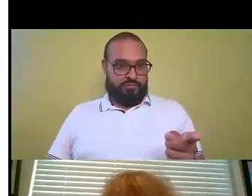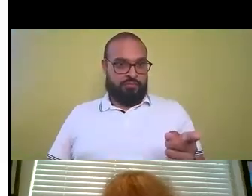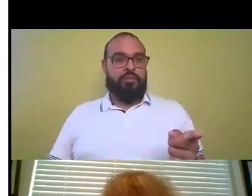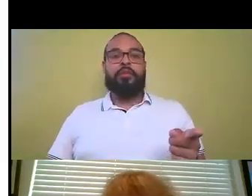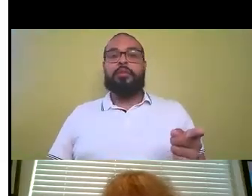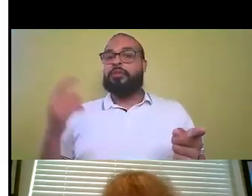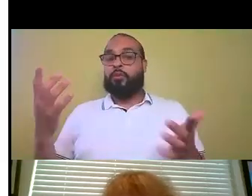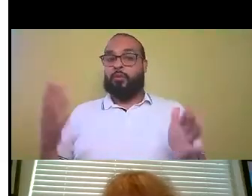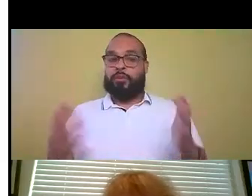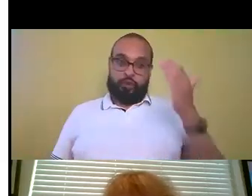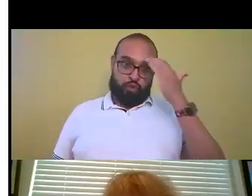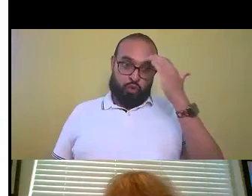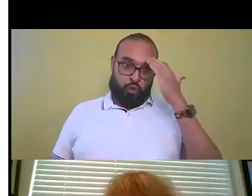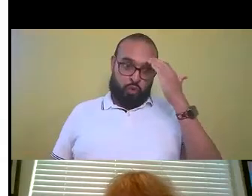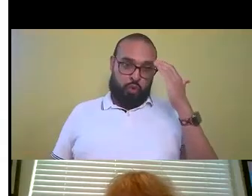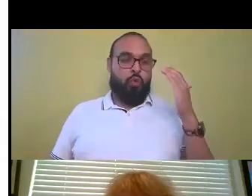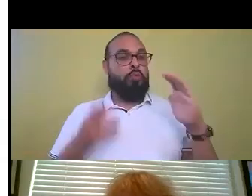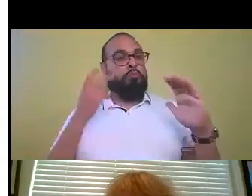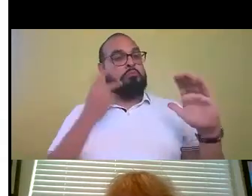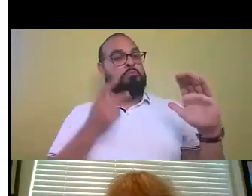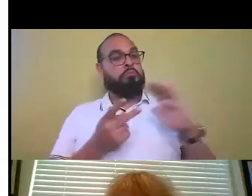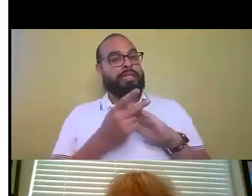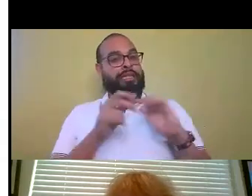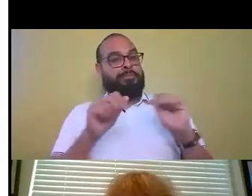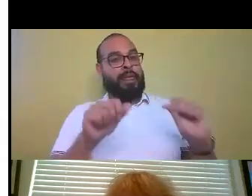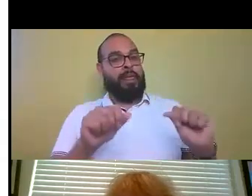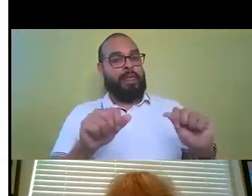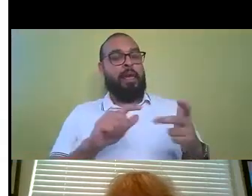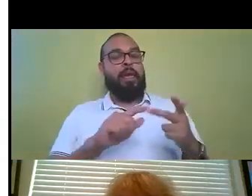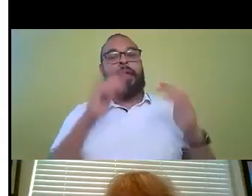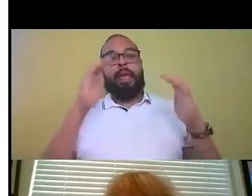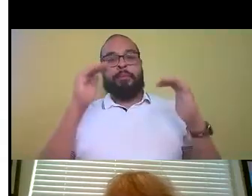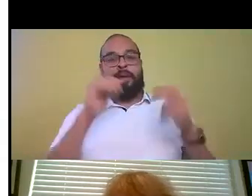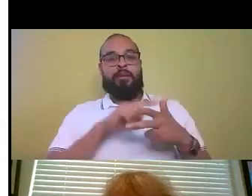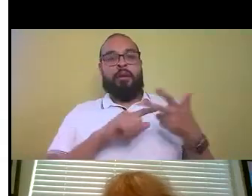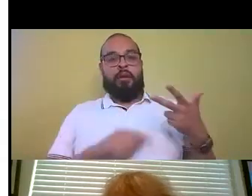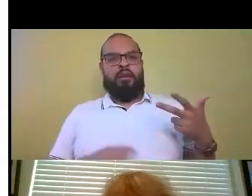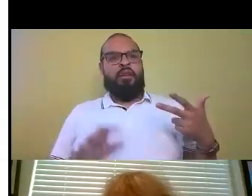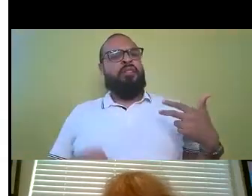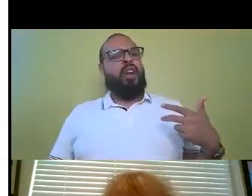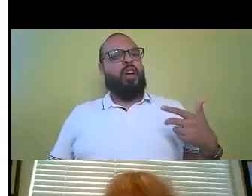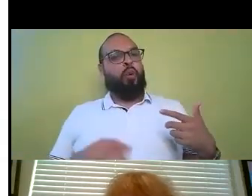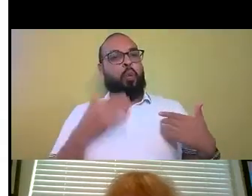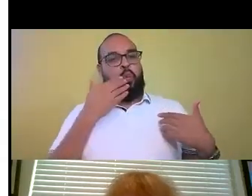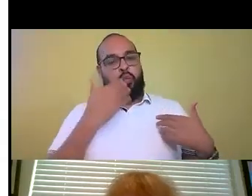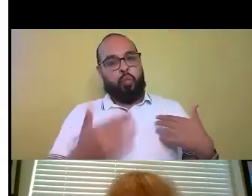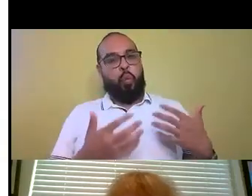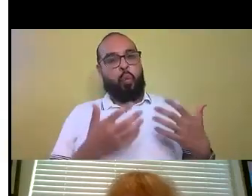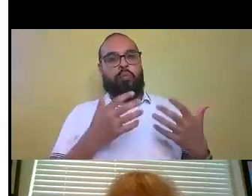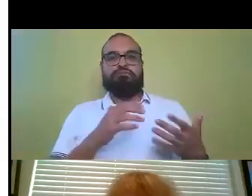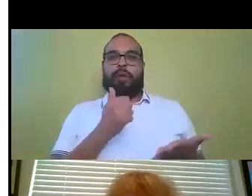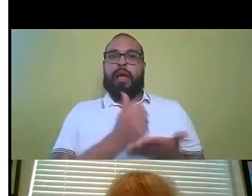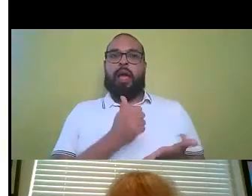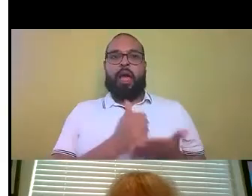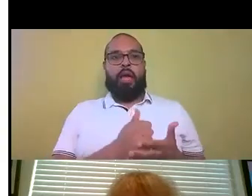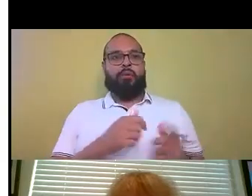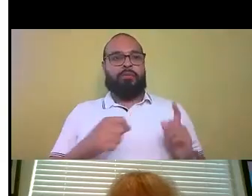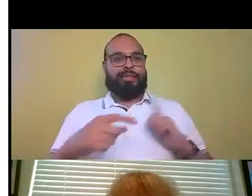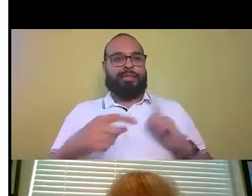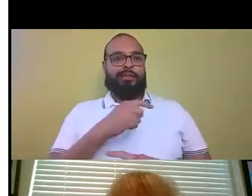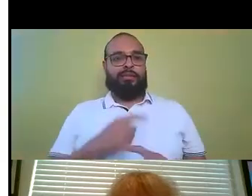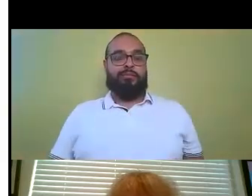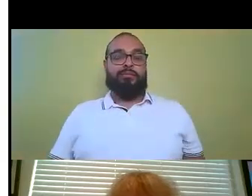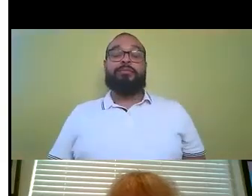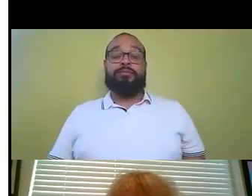expected are all very sensorily friendly, because the